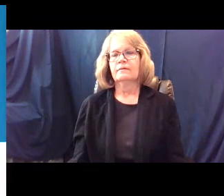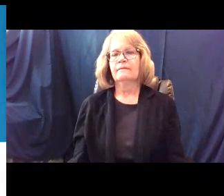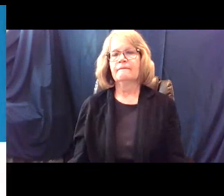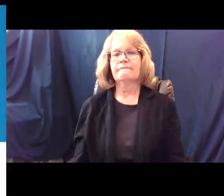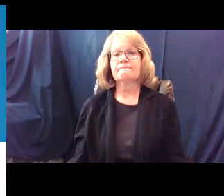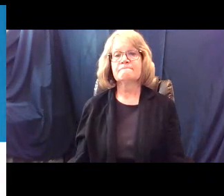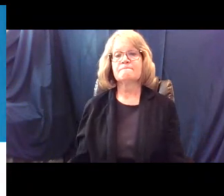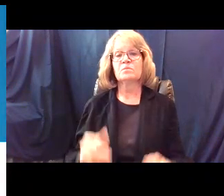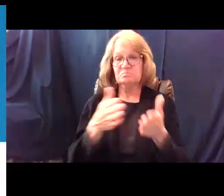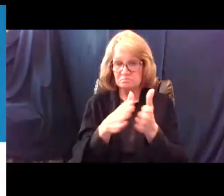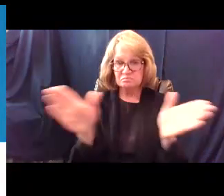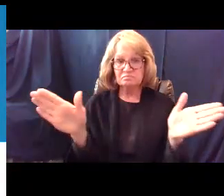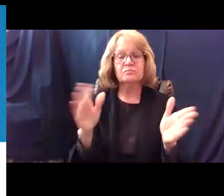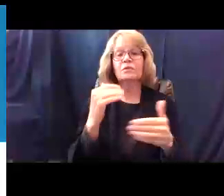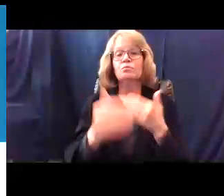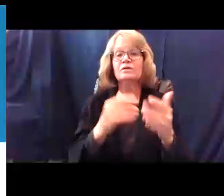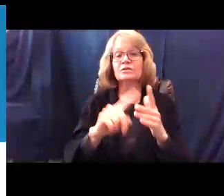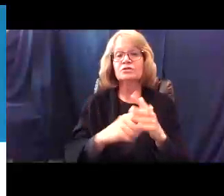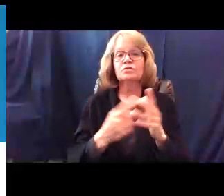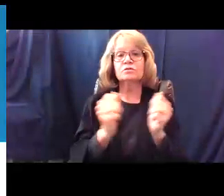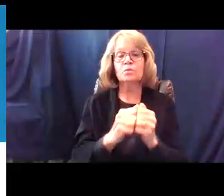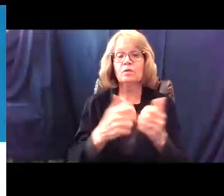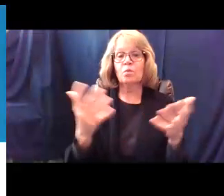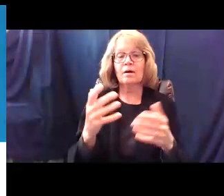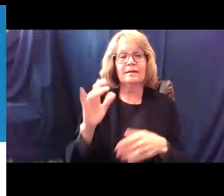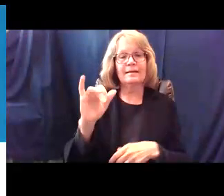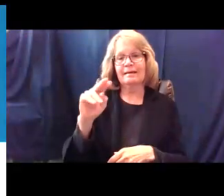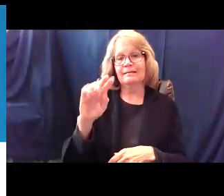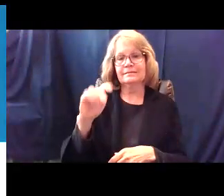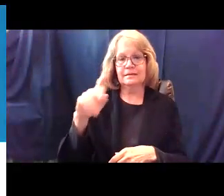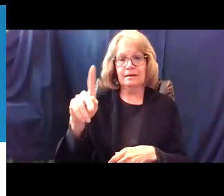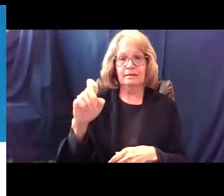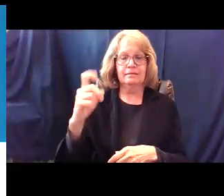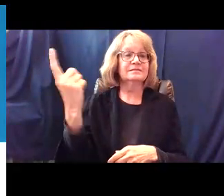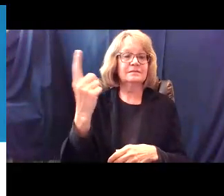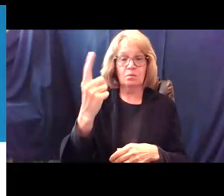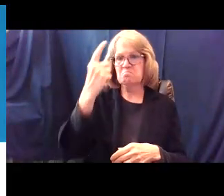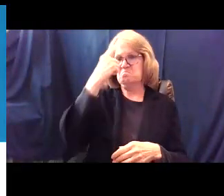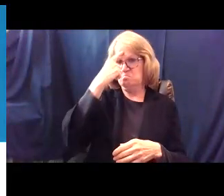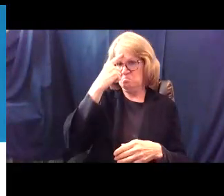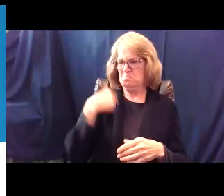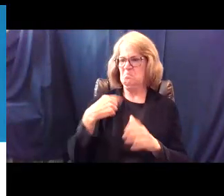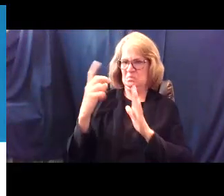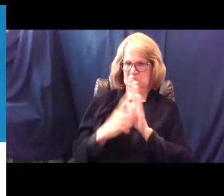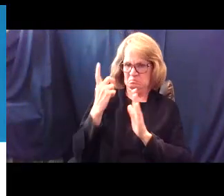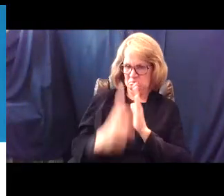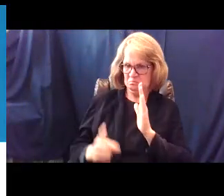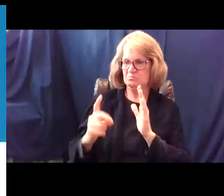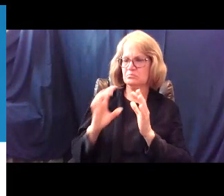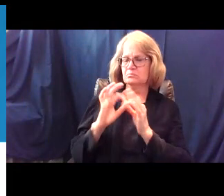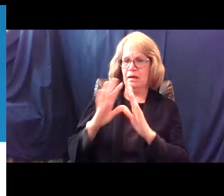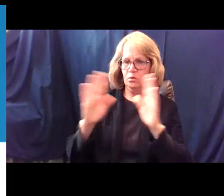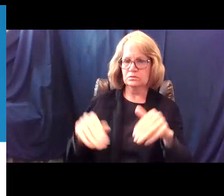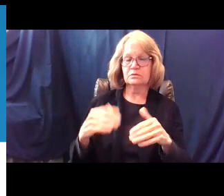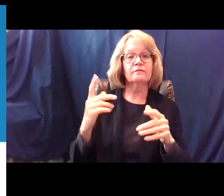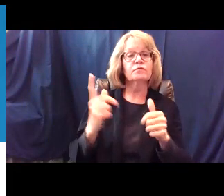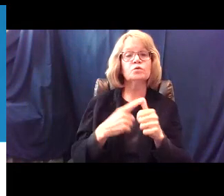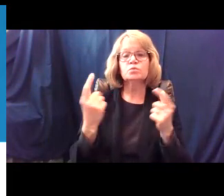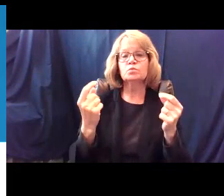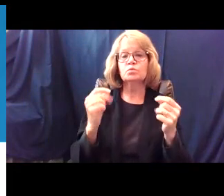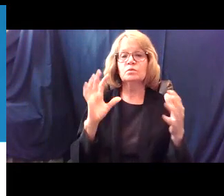But in general, the process starts with intake. So if someone believes they've experienced housing discrimination, their first step is to connect with a member of our